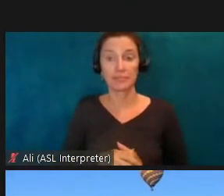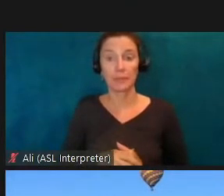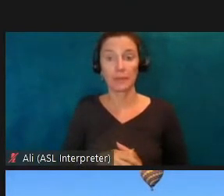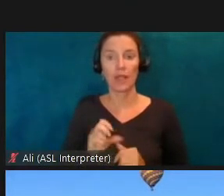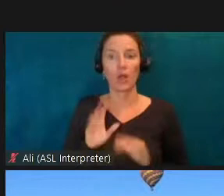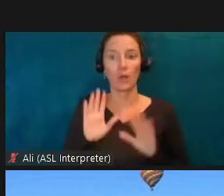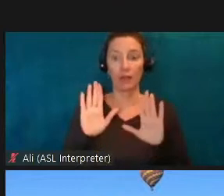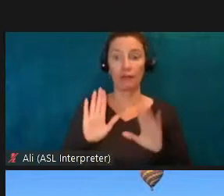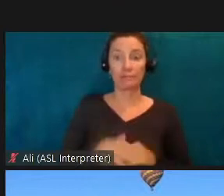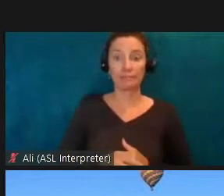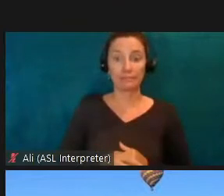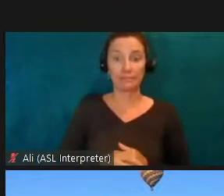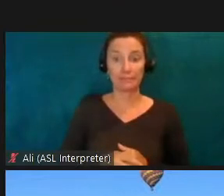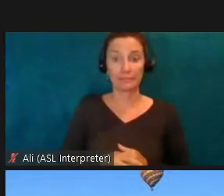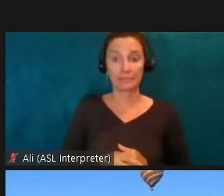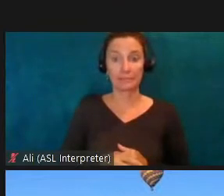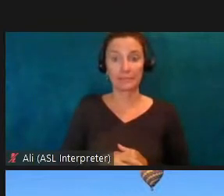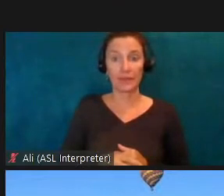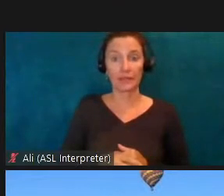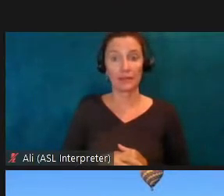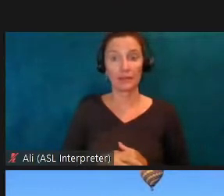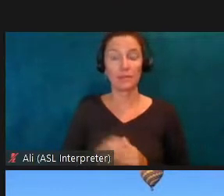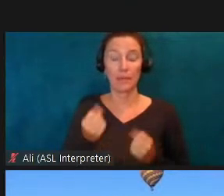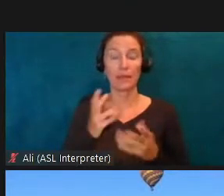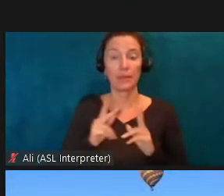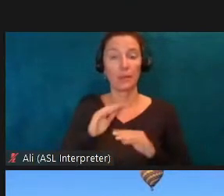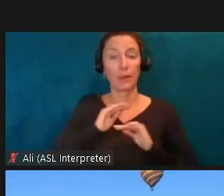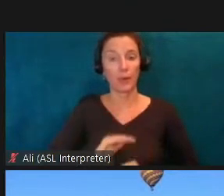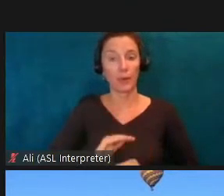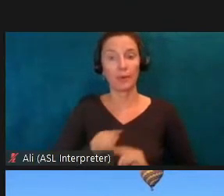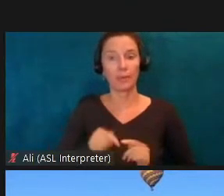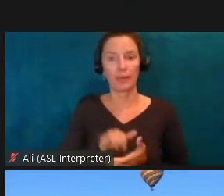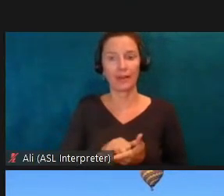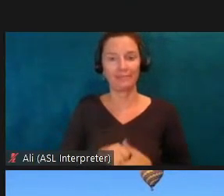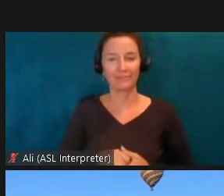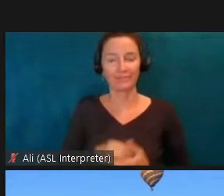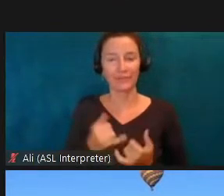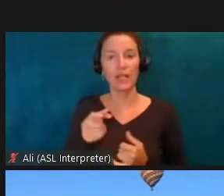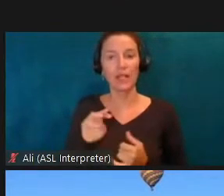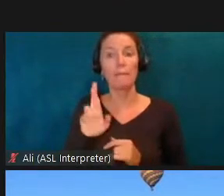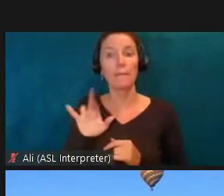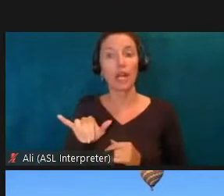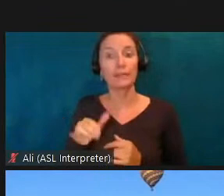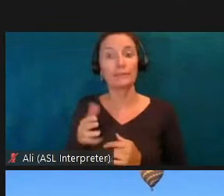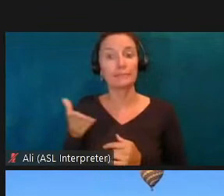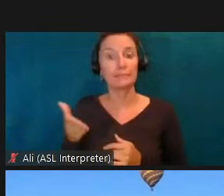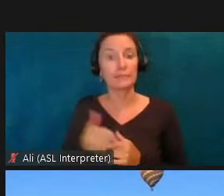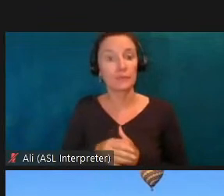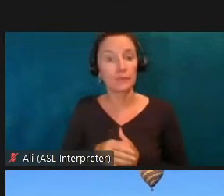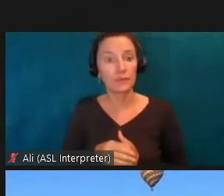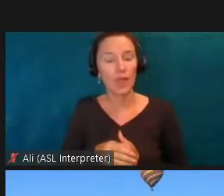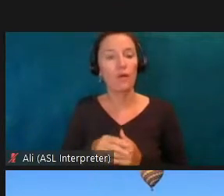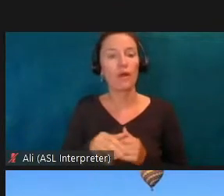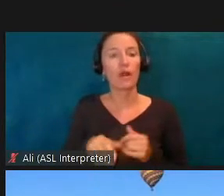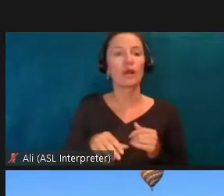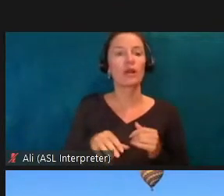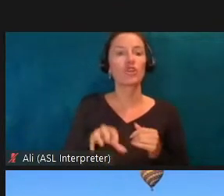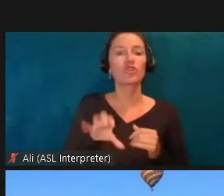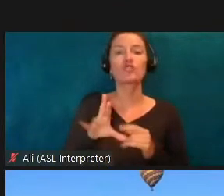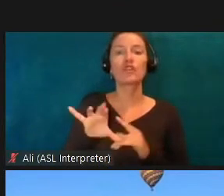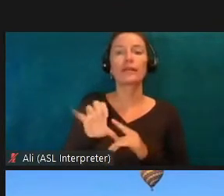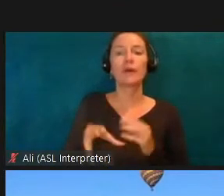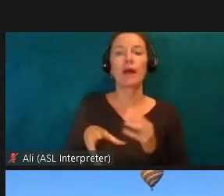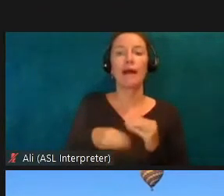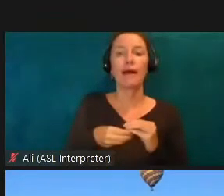Great. Thank you. I'm sure that's assurance to a number of people. Mary Callahan. Mary, you have a follow-up? Sorry, Paul, let me just add. Yes.